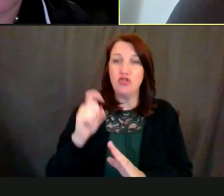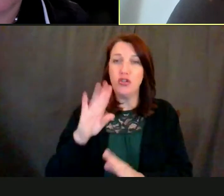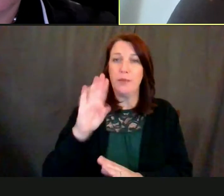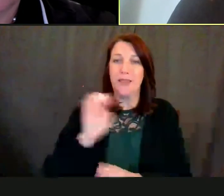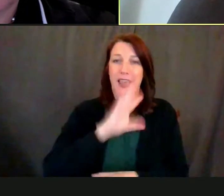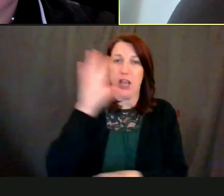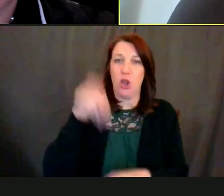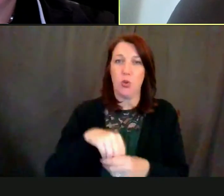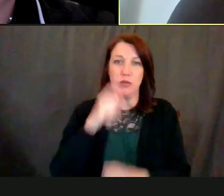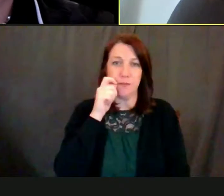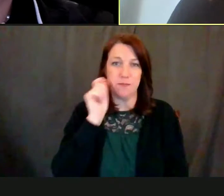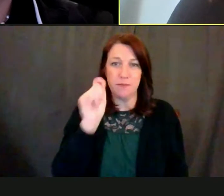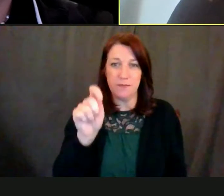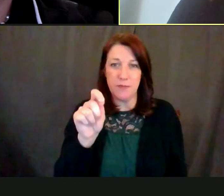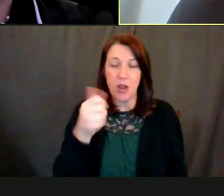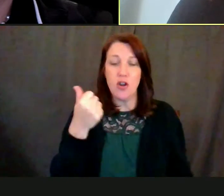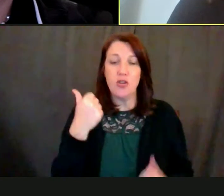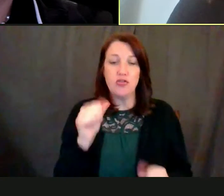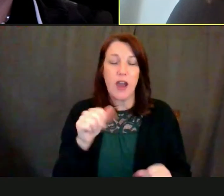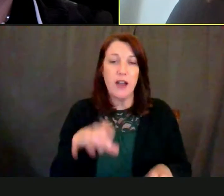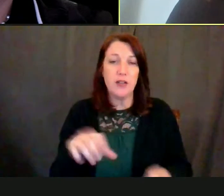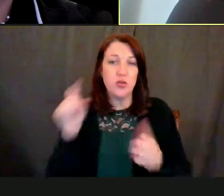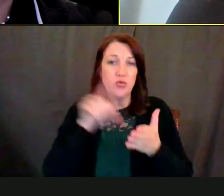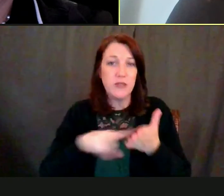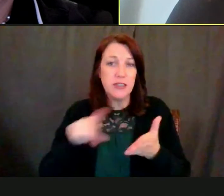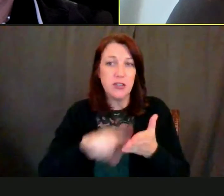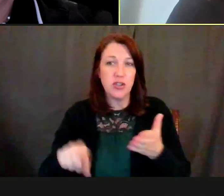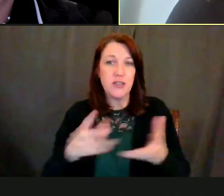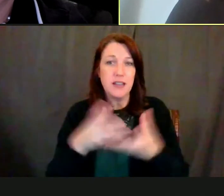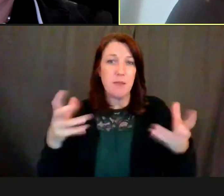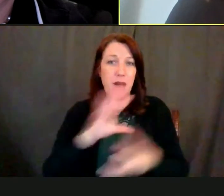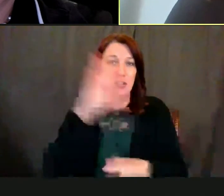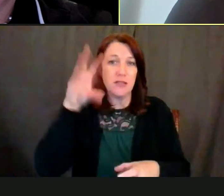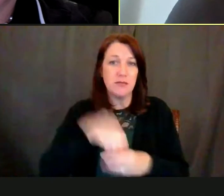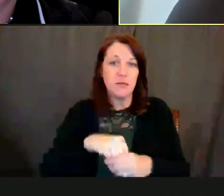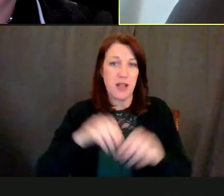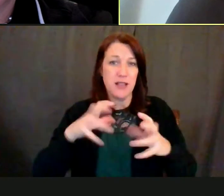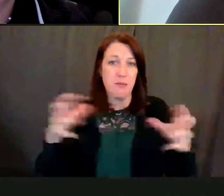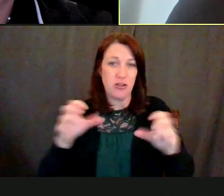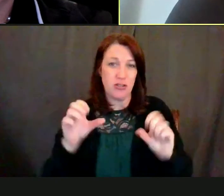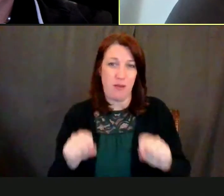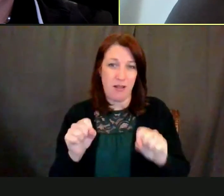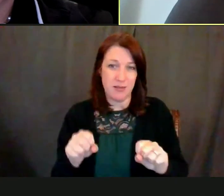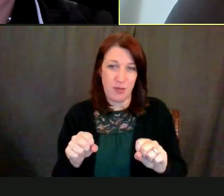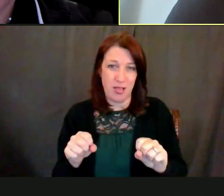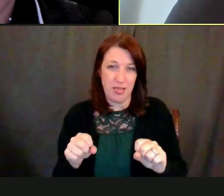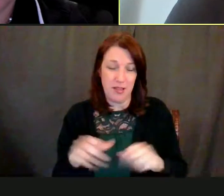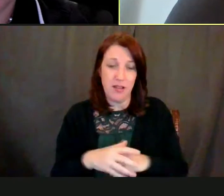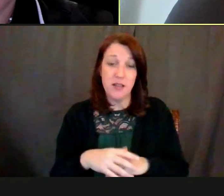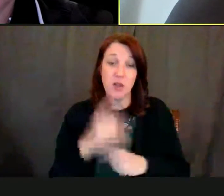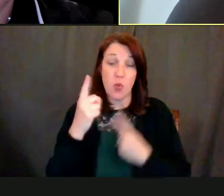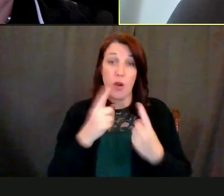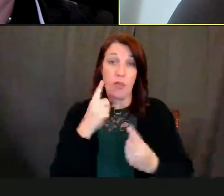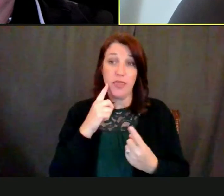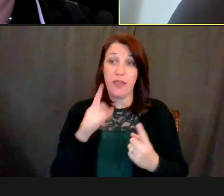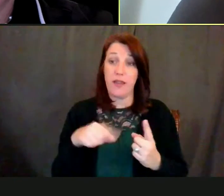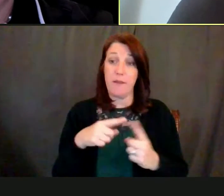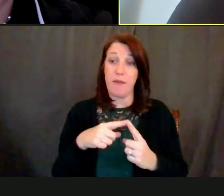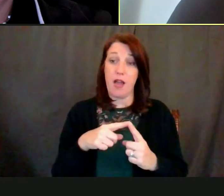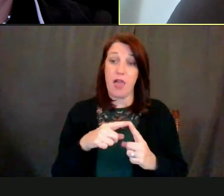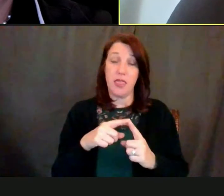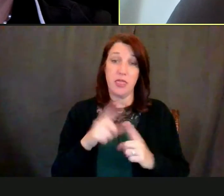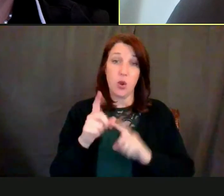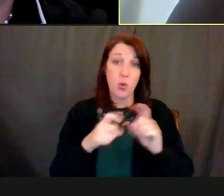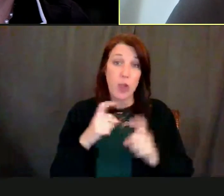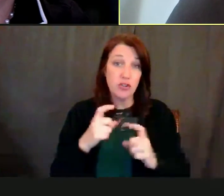And we should try to do research that's as inclusive as possible. And certainly when we're thinking about the questions that